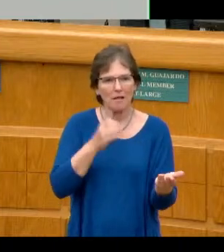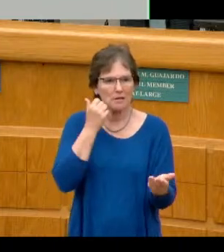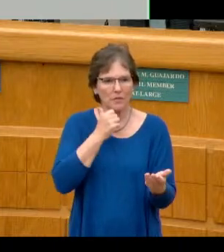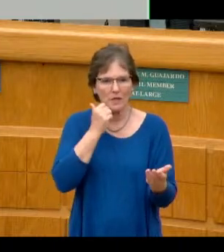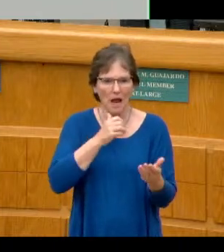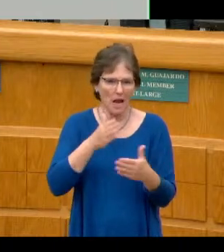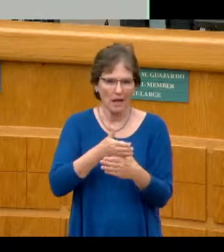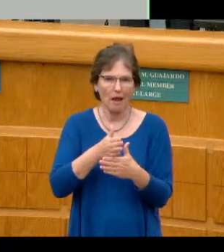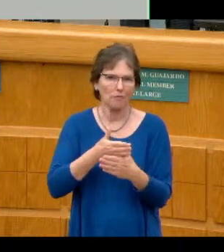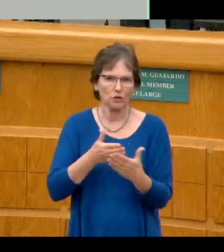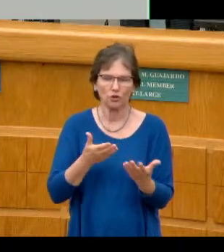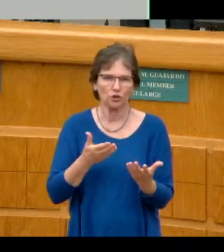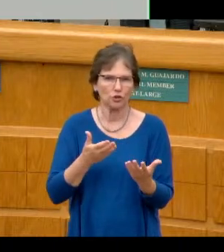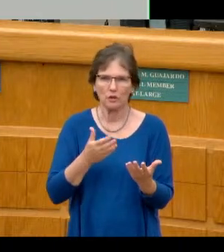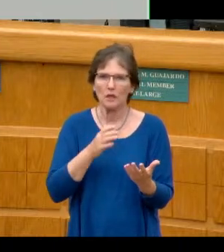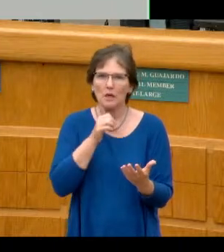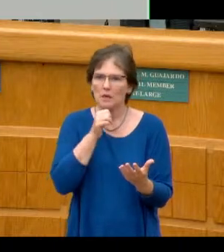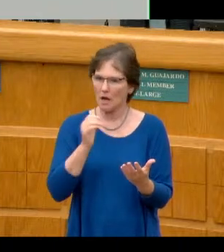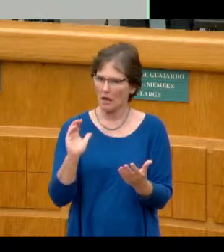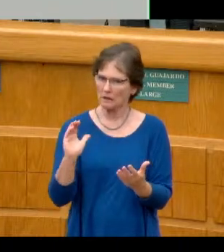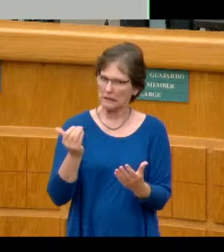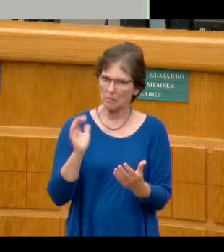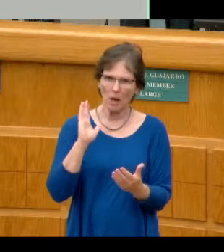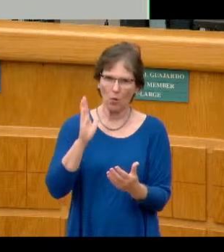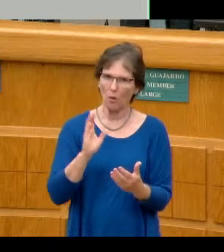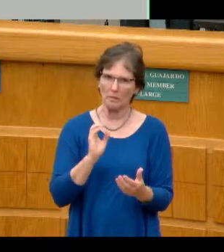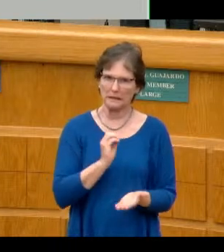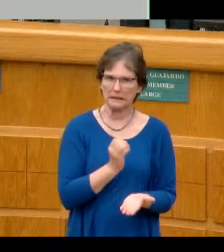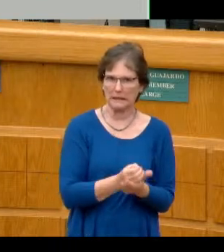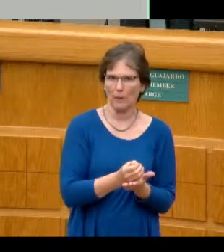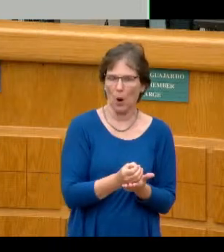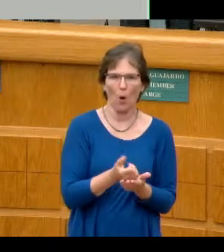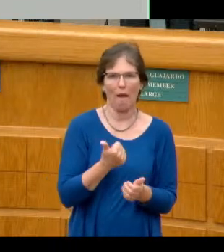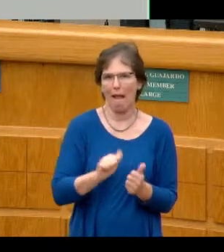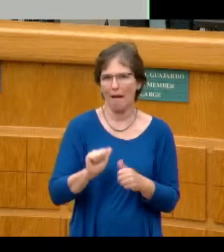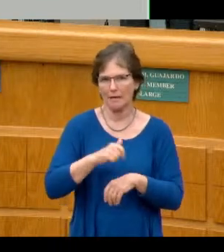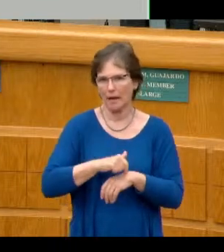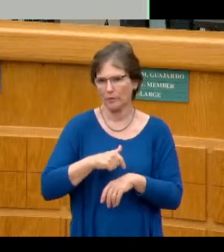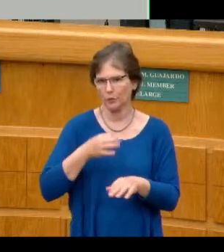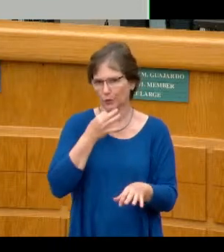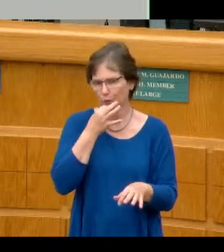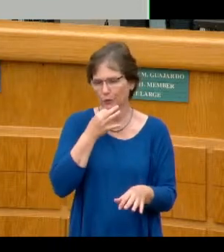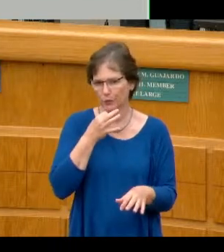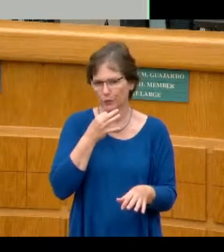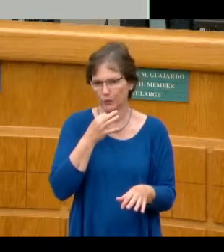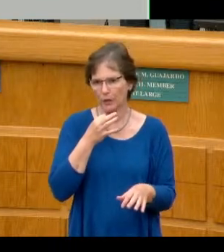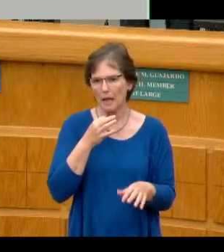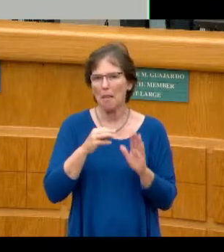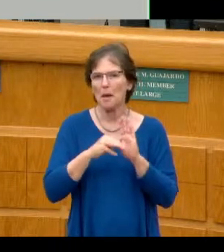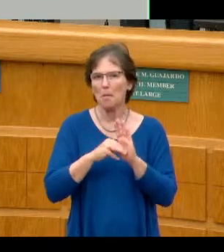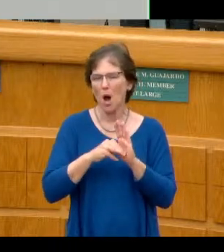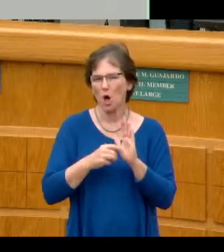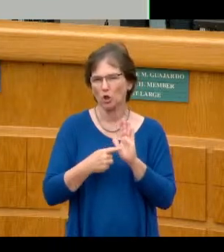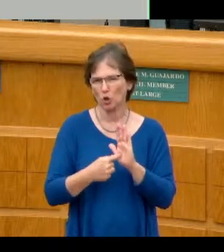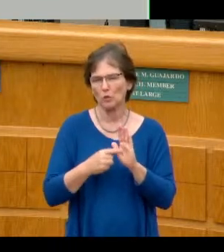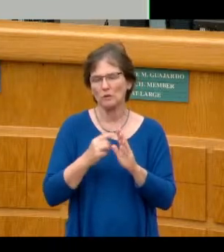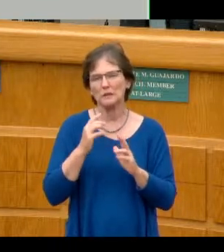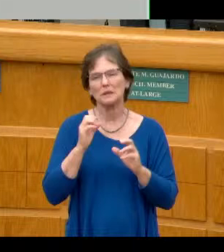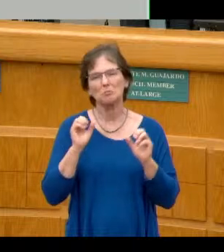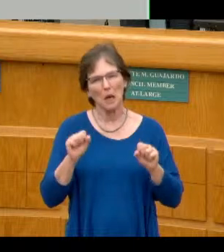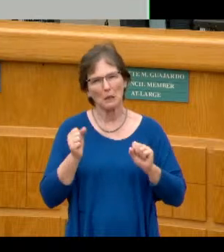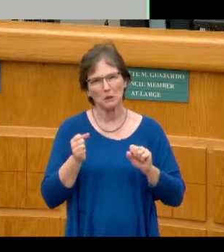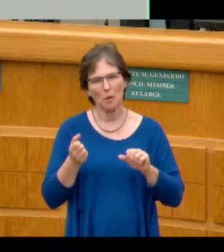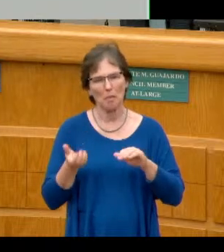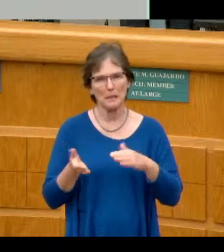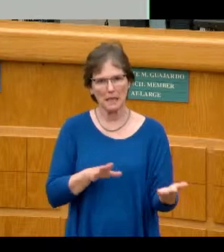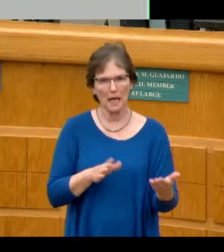Moving on to our projection of the number of fatalities and the trend, this is zoomed in on the Coastal Bend area, and what you can